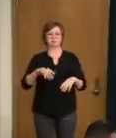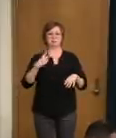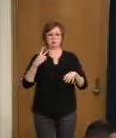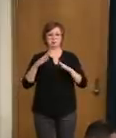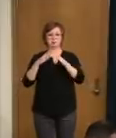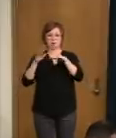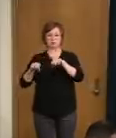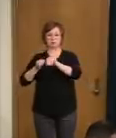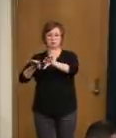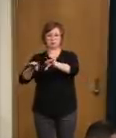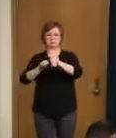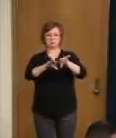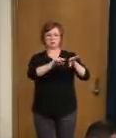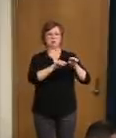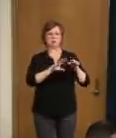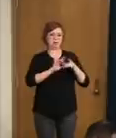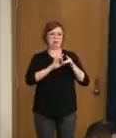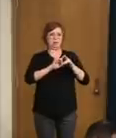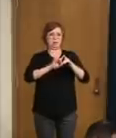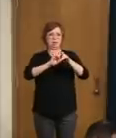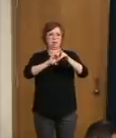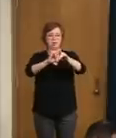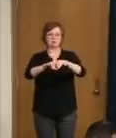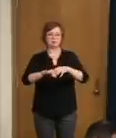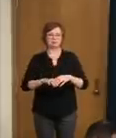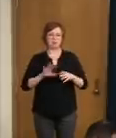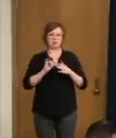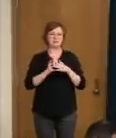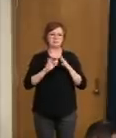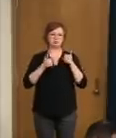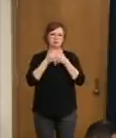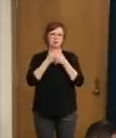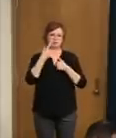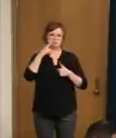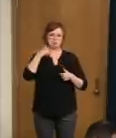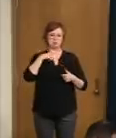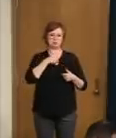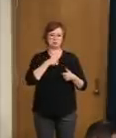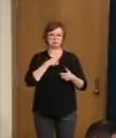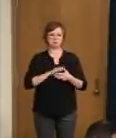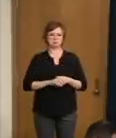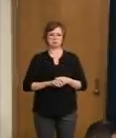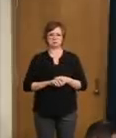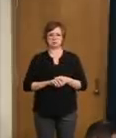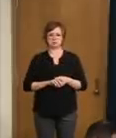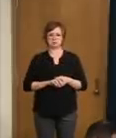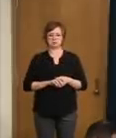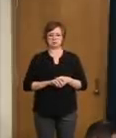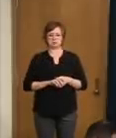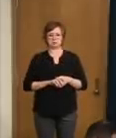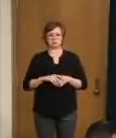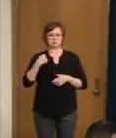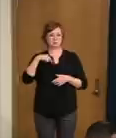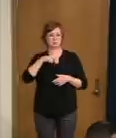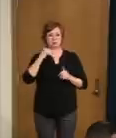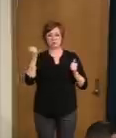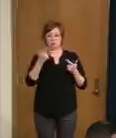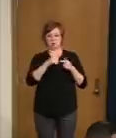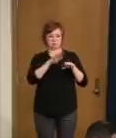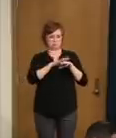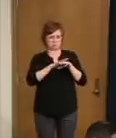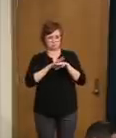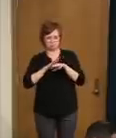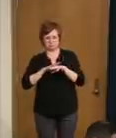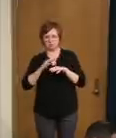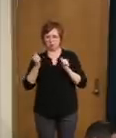need to take to heart about how to bend the curve. That we should, consider all of us as potentially infectious. That's how we should